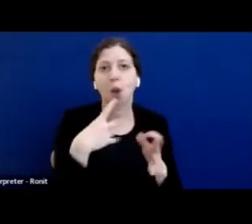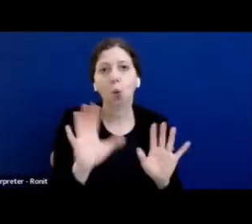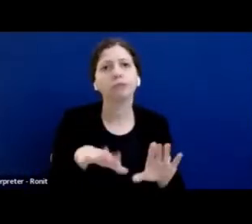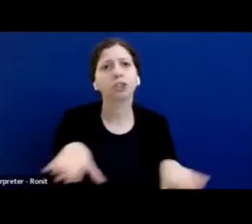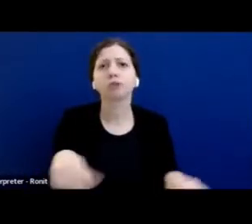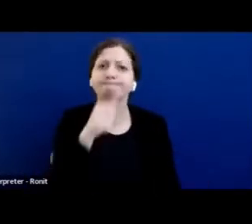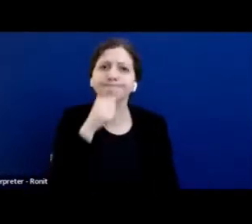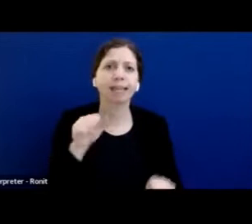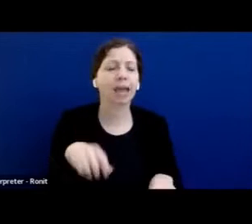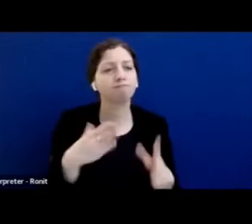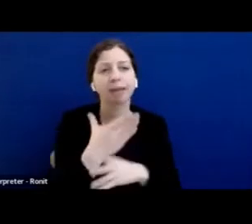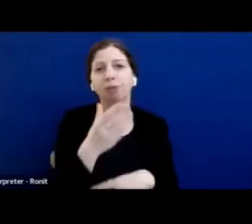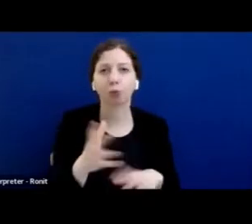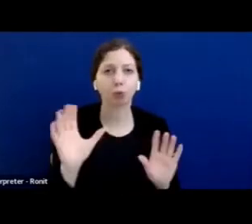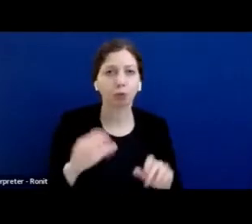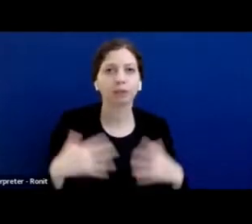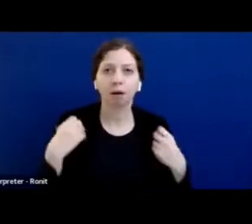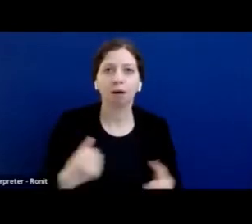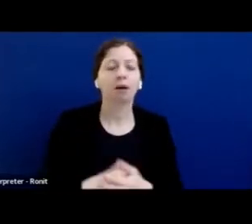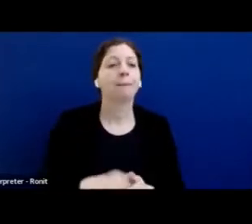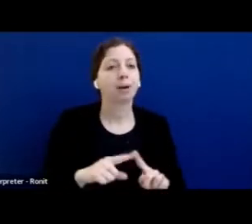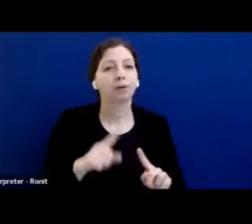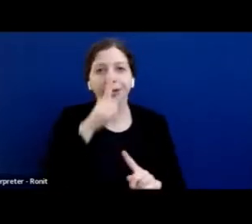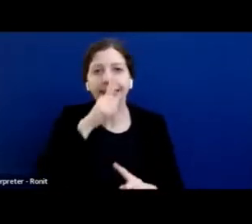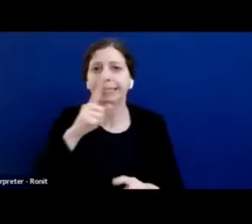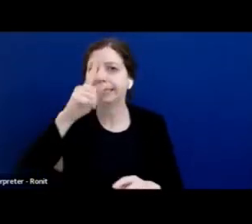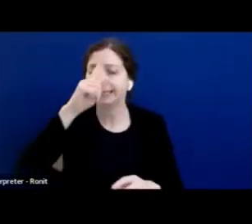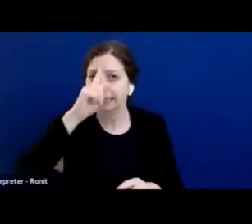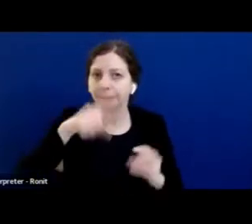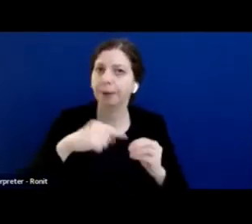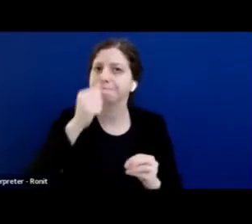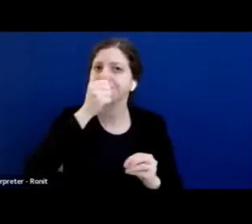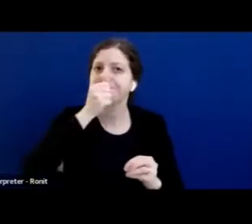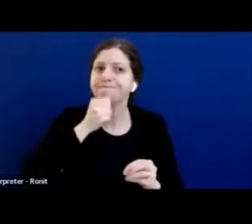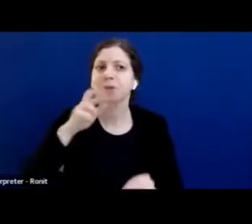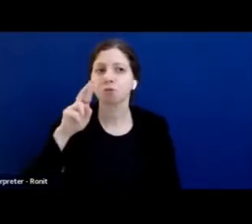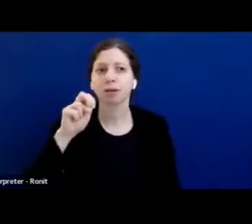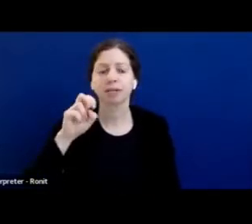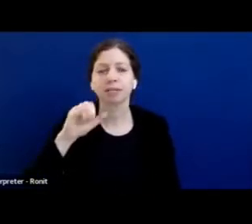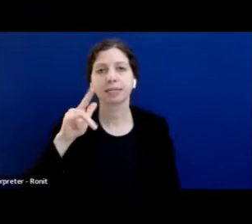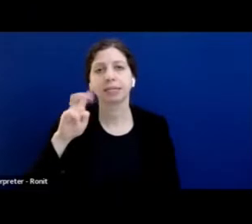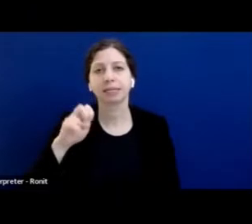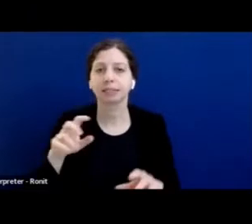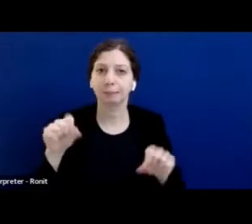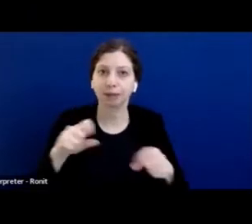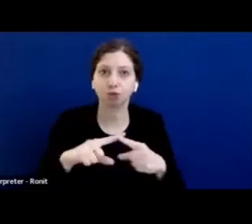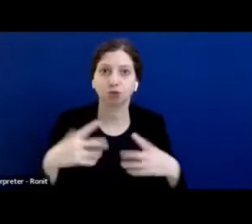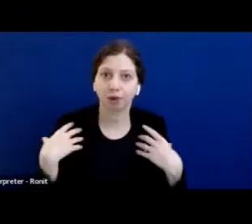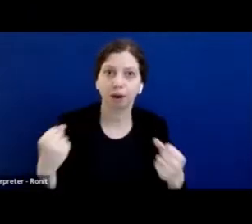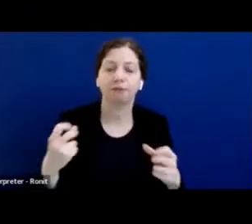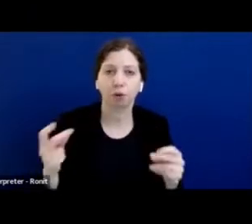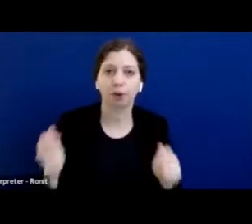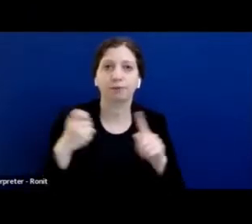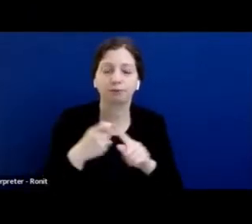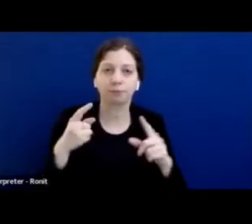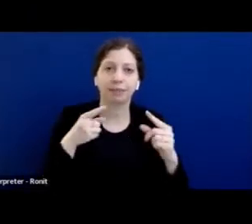can just make it through things. But really thinking about, resilience is really that, that capacity to recover quickly from difficulties and